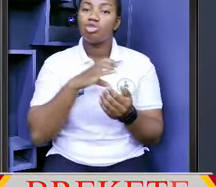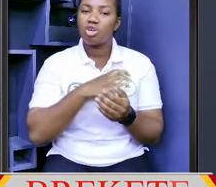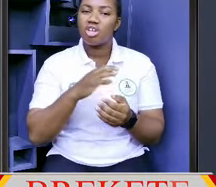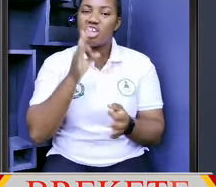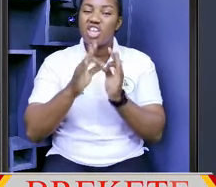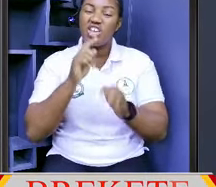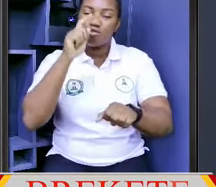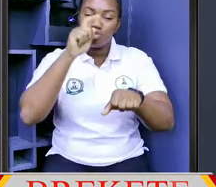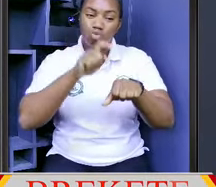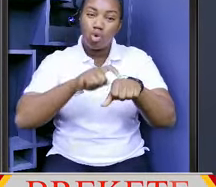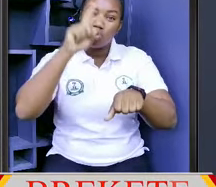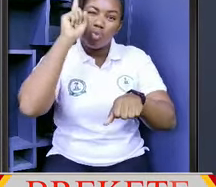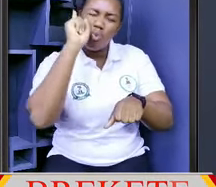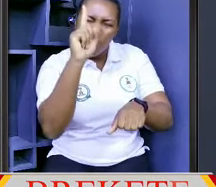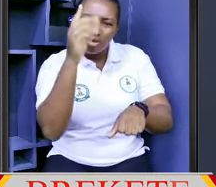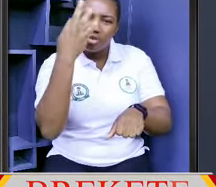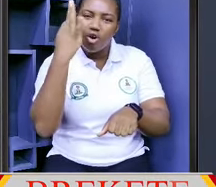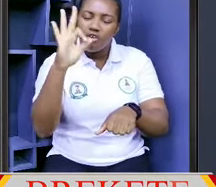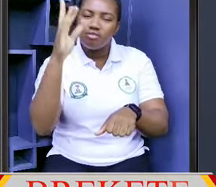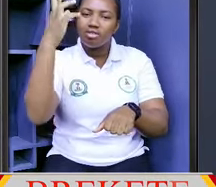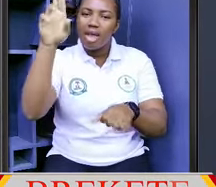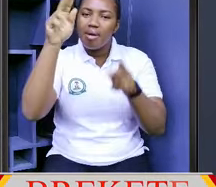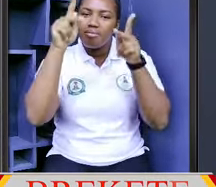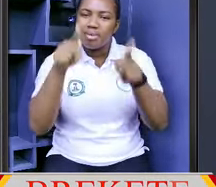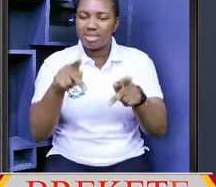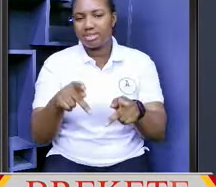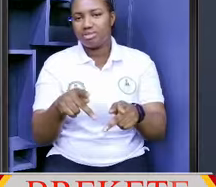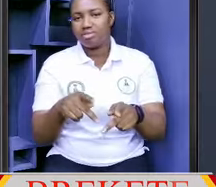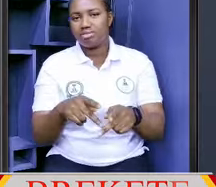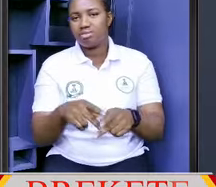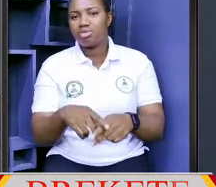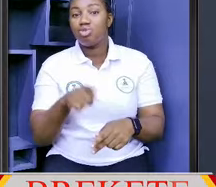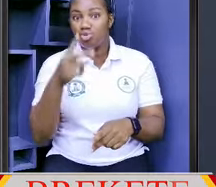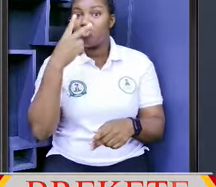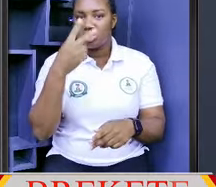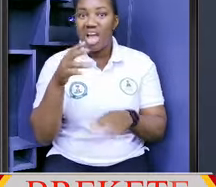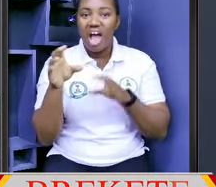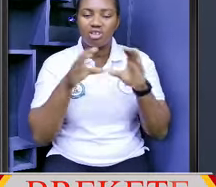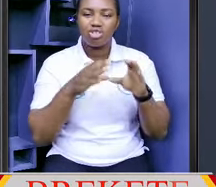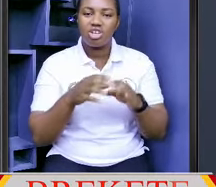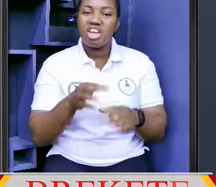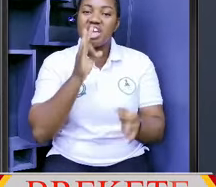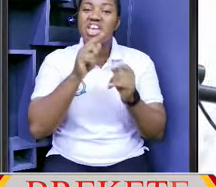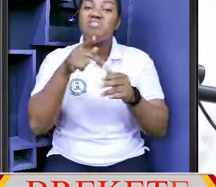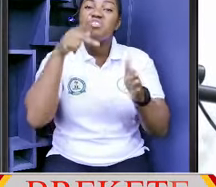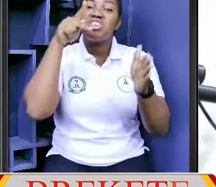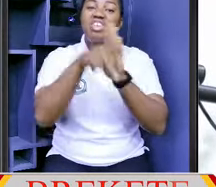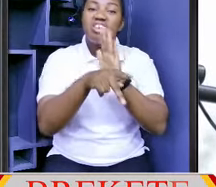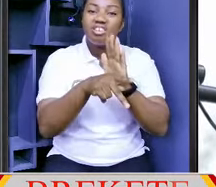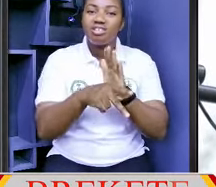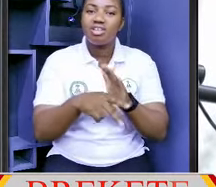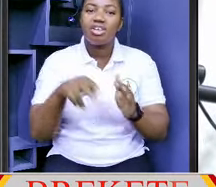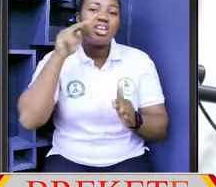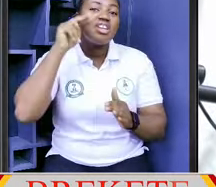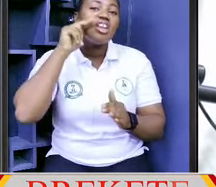see reaction. But Nigerian citizen, you kill Nigerian citizen anywhere, you don't kill Banza.